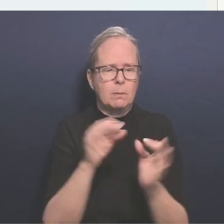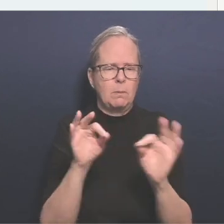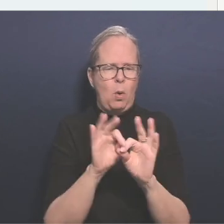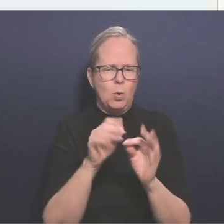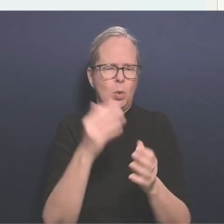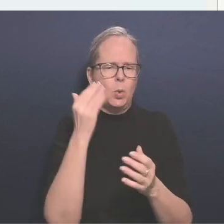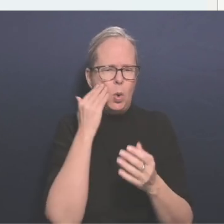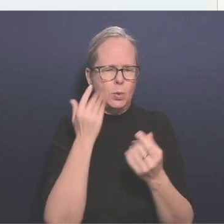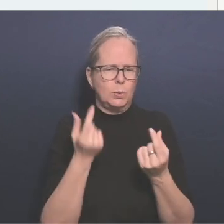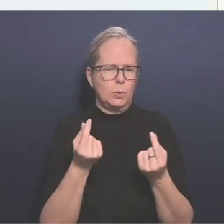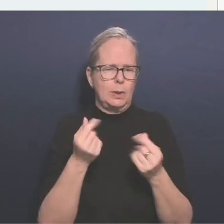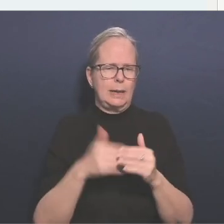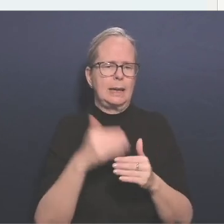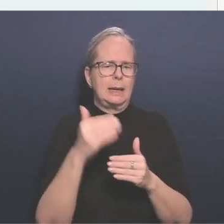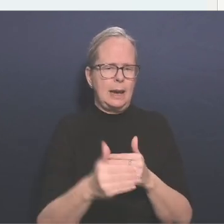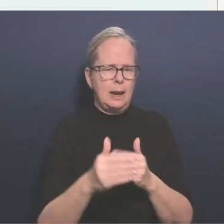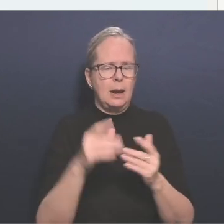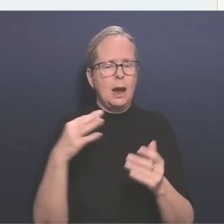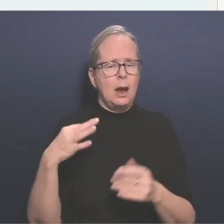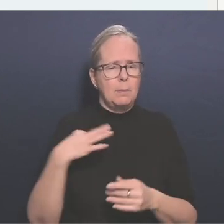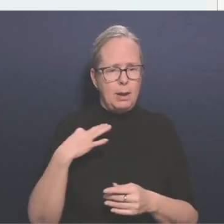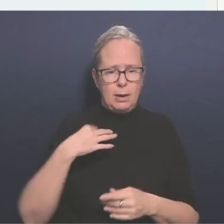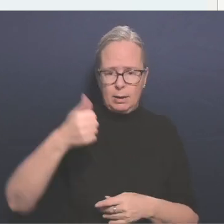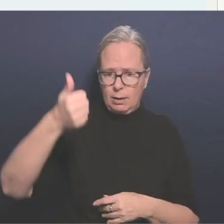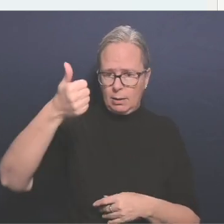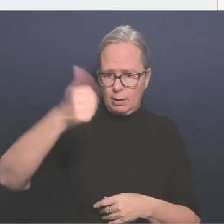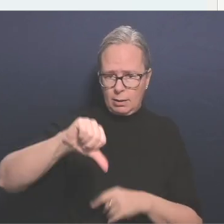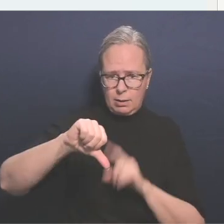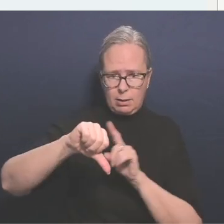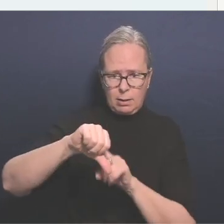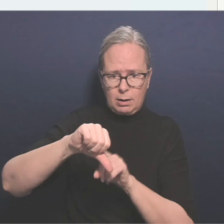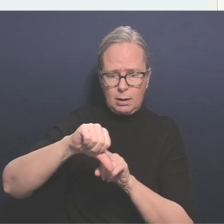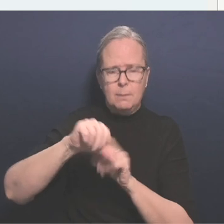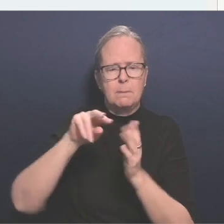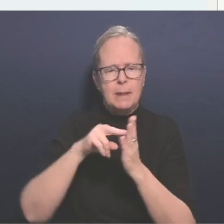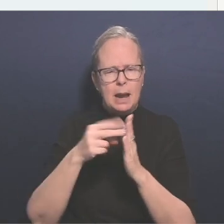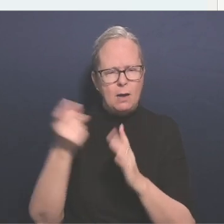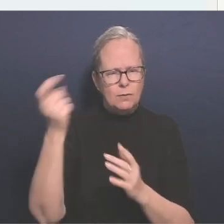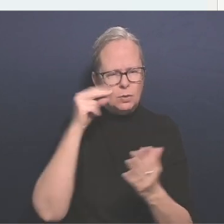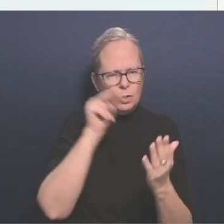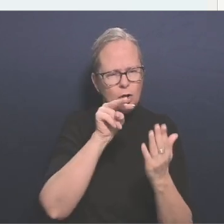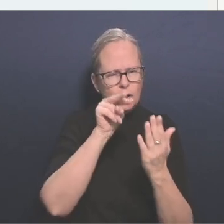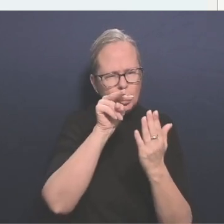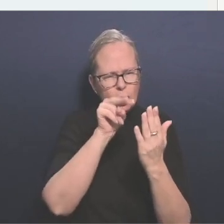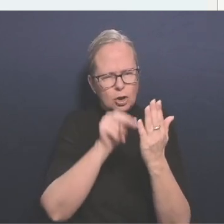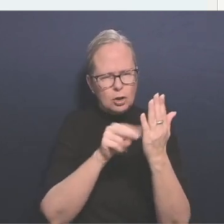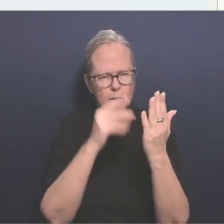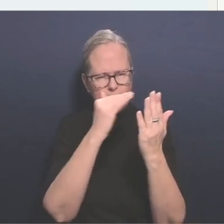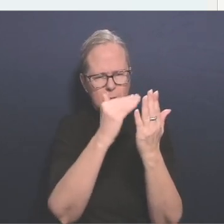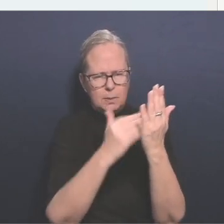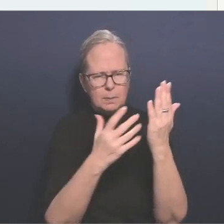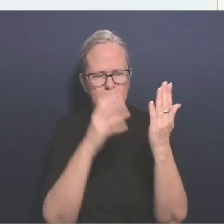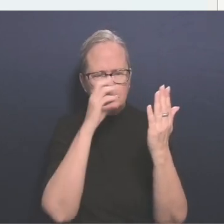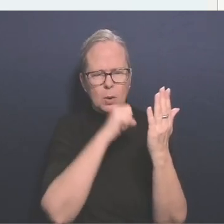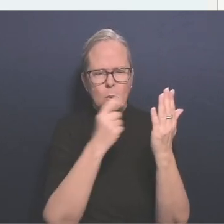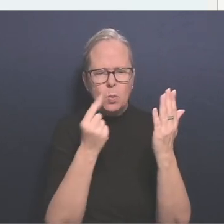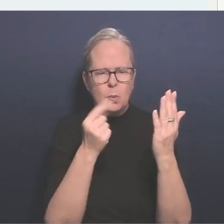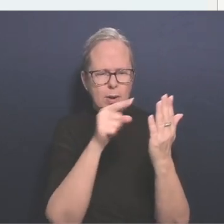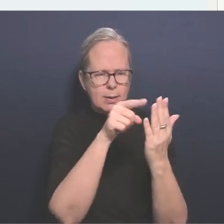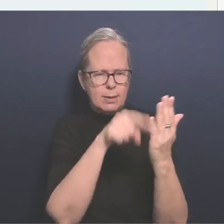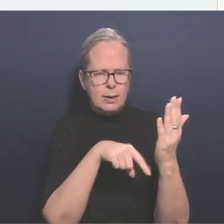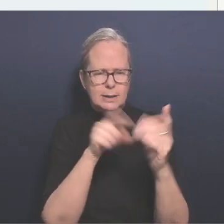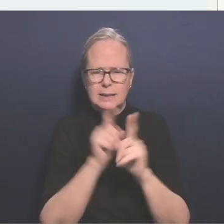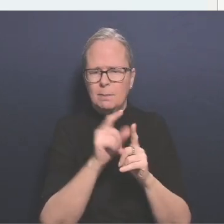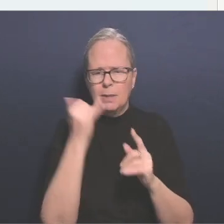are where the information that are kind of through experience by the people with disabilities and the advocates that